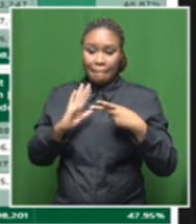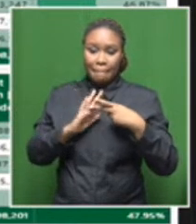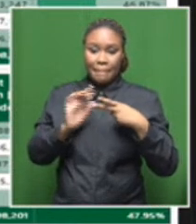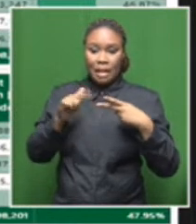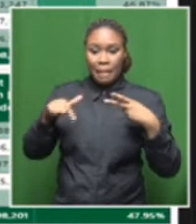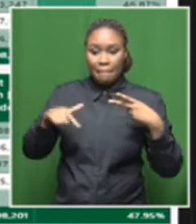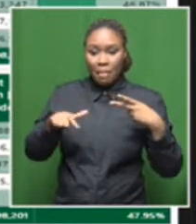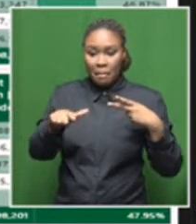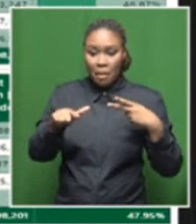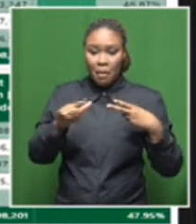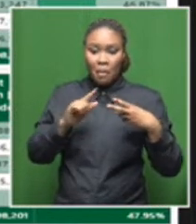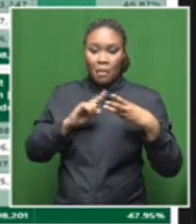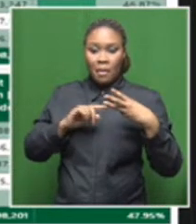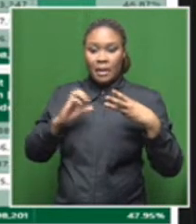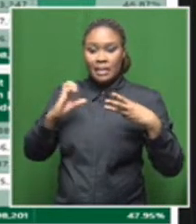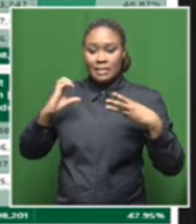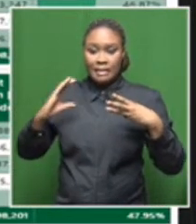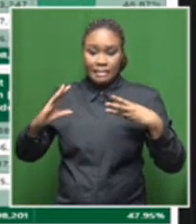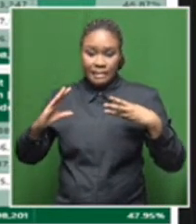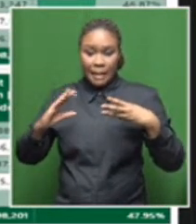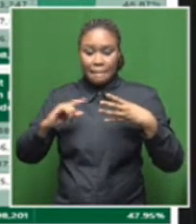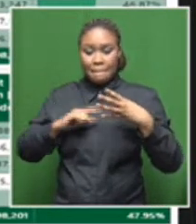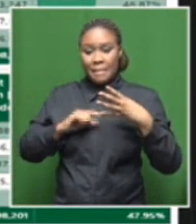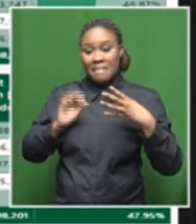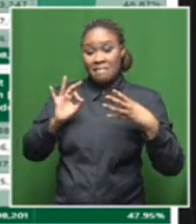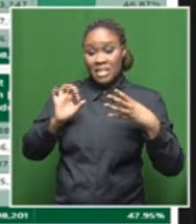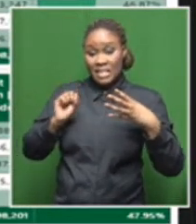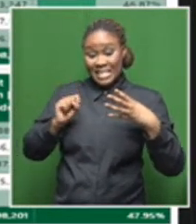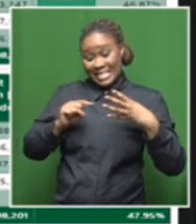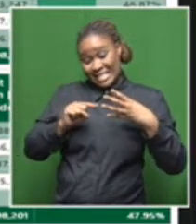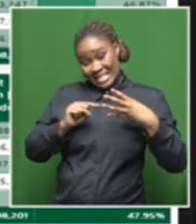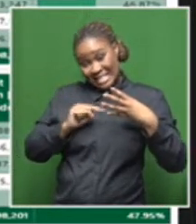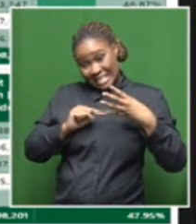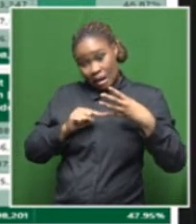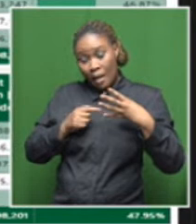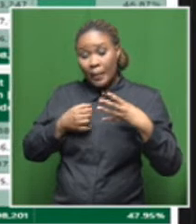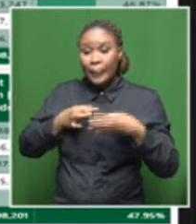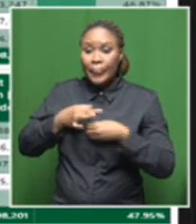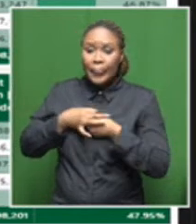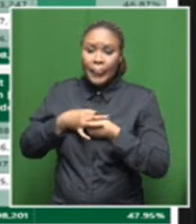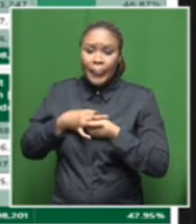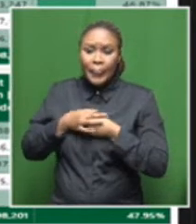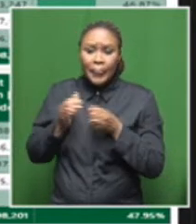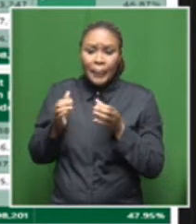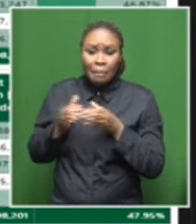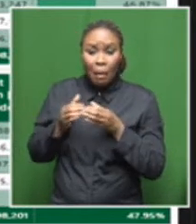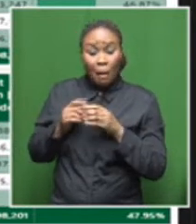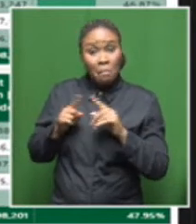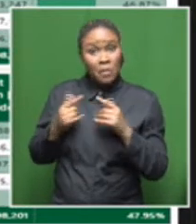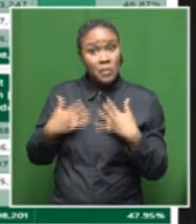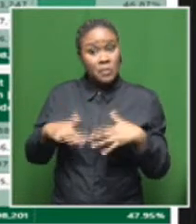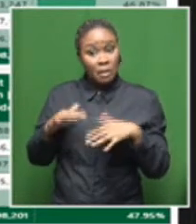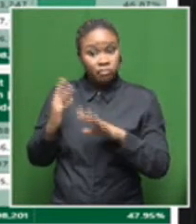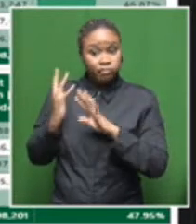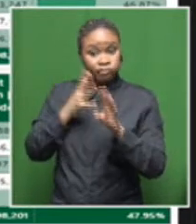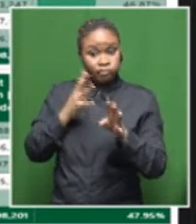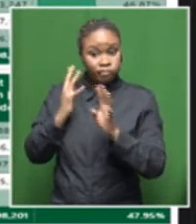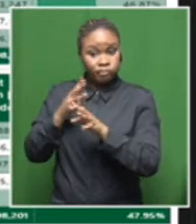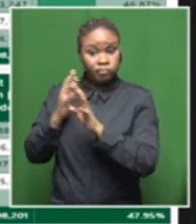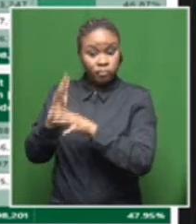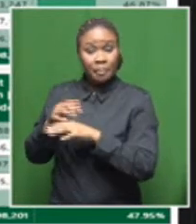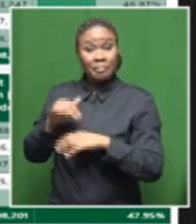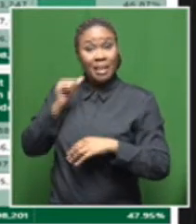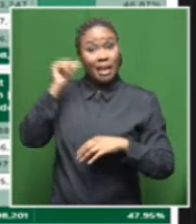the Eastern Cape. And then Free State's a slightly smaller population, but they're doing extremely well, approaching 60% of the adult